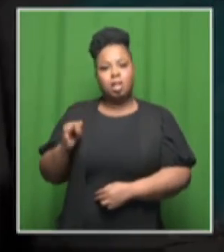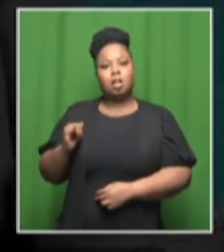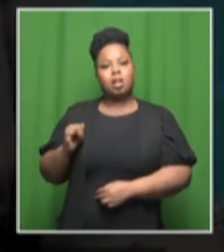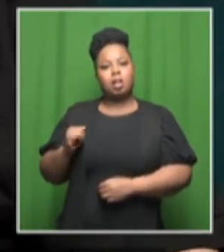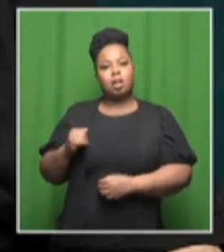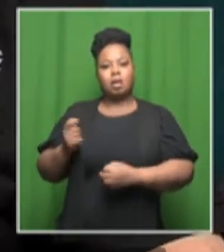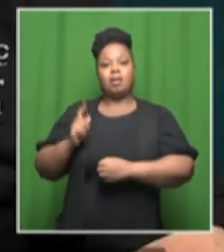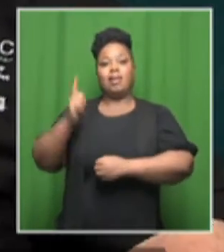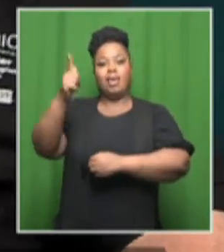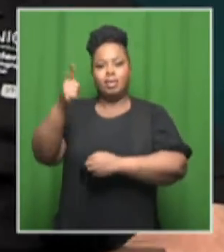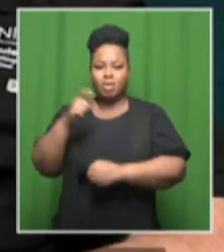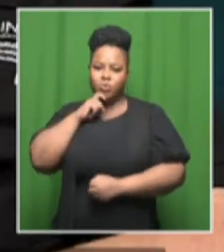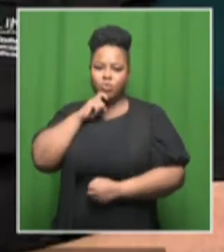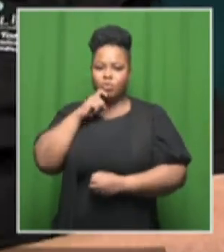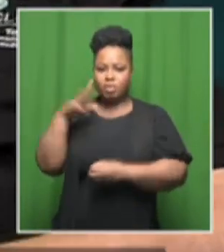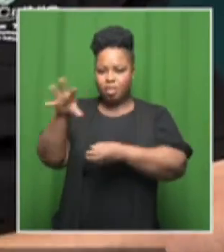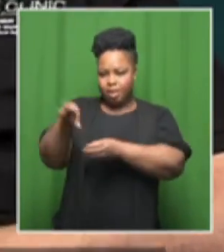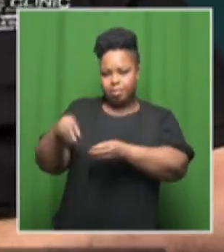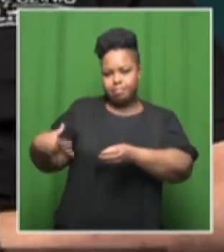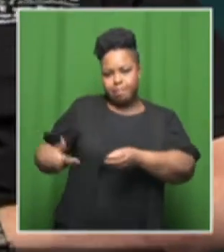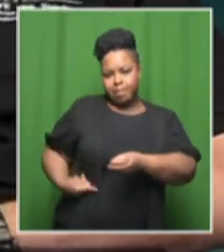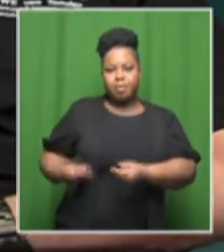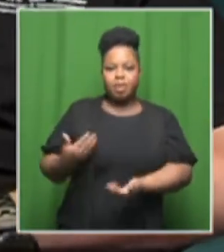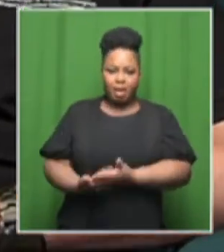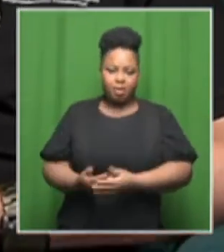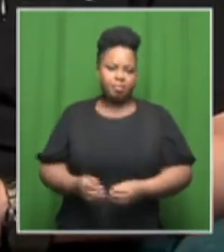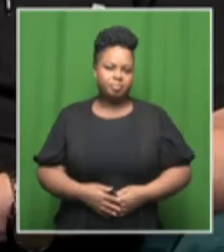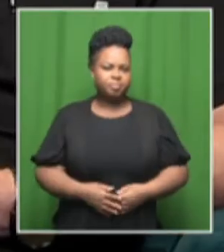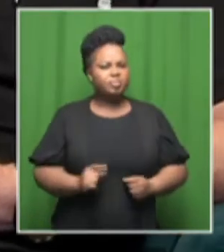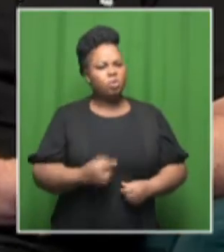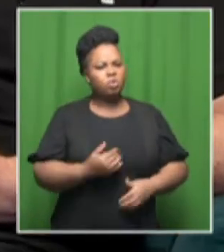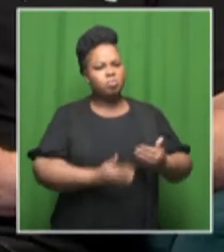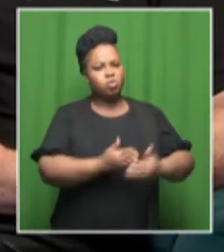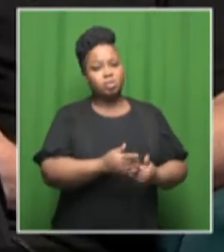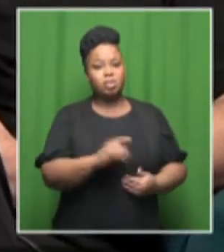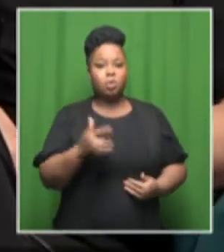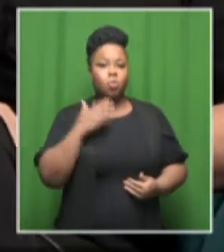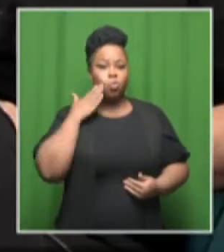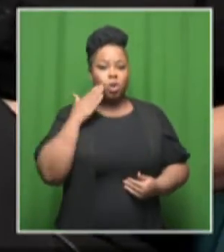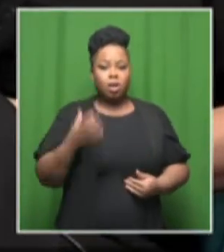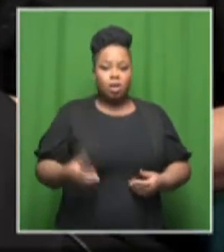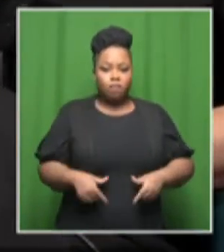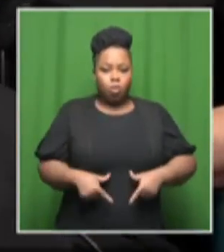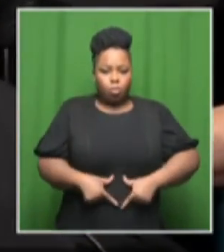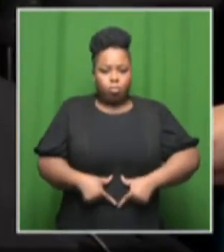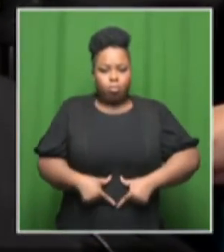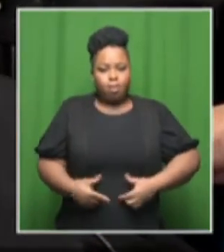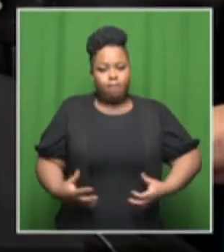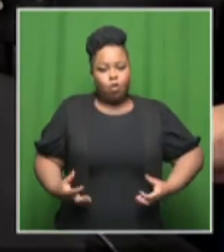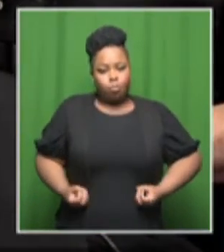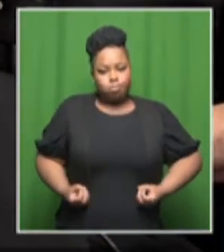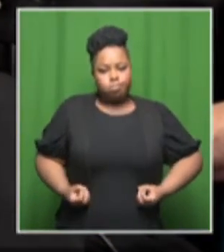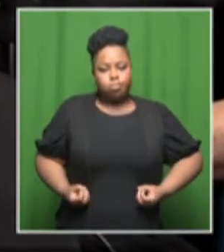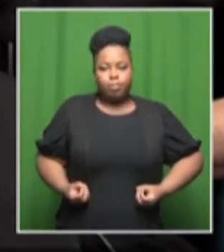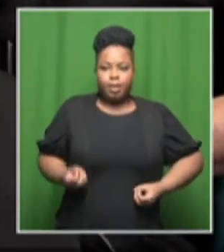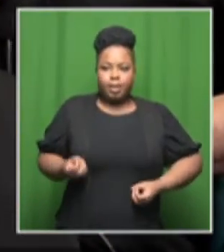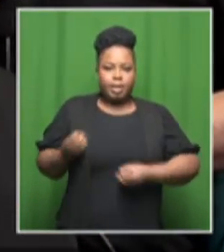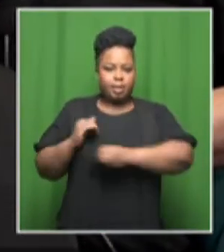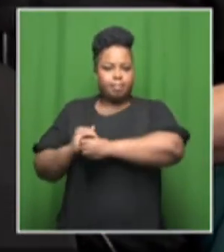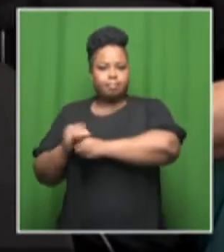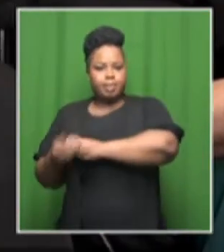So a procedure like that, because I'm going to move on to IVF after that, a procedure like, you know, having your eggs frozen and then, you